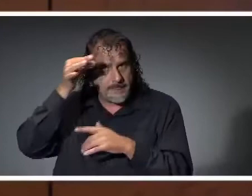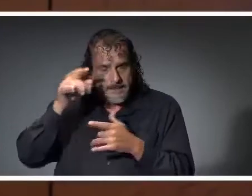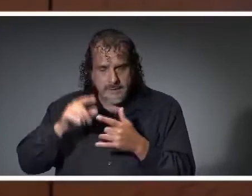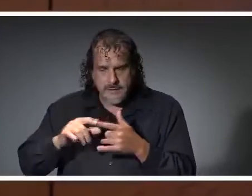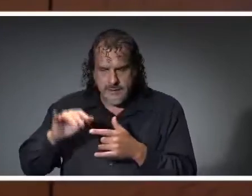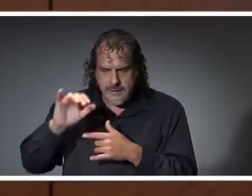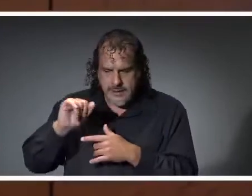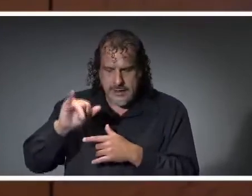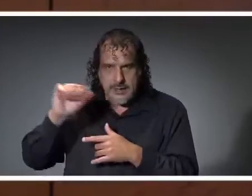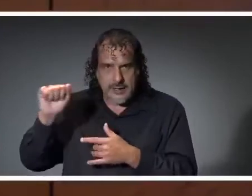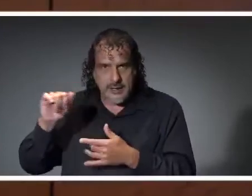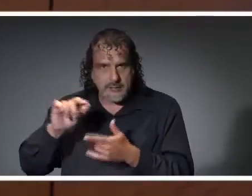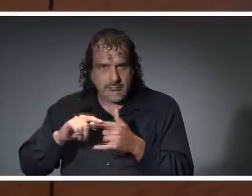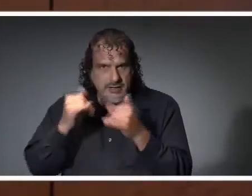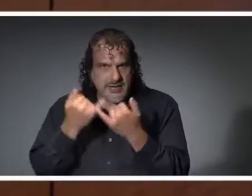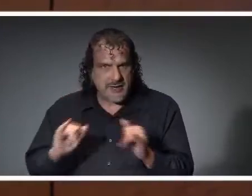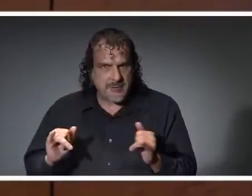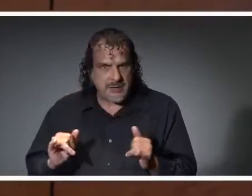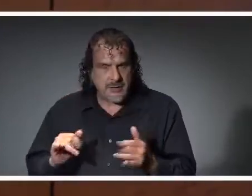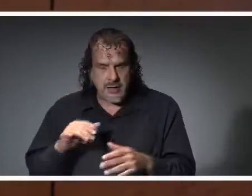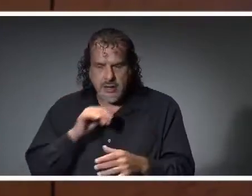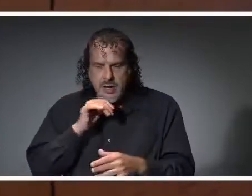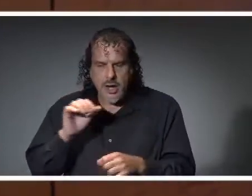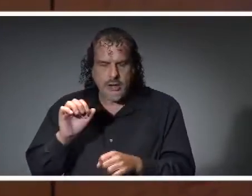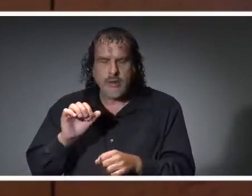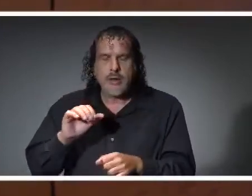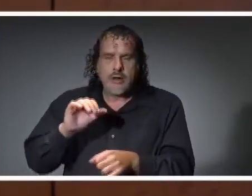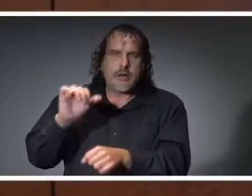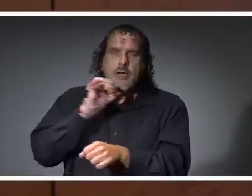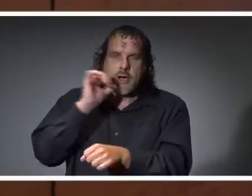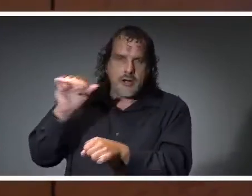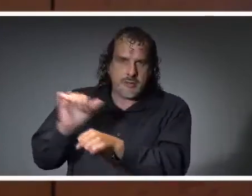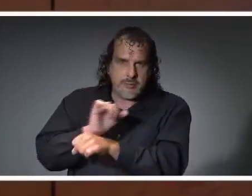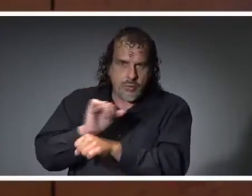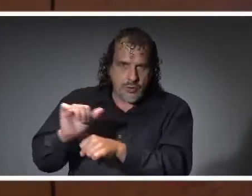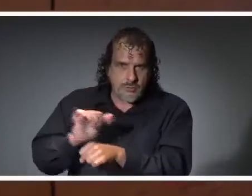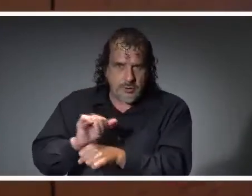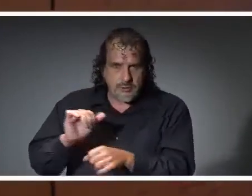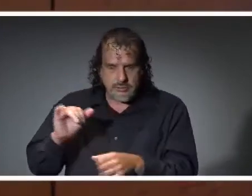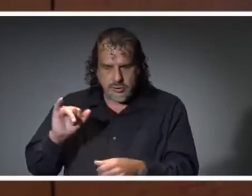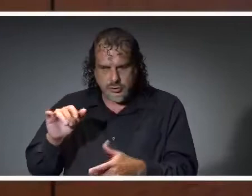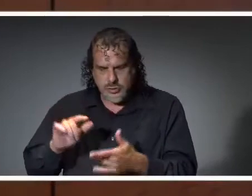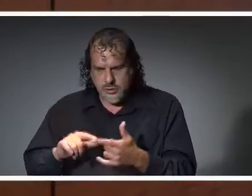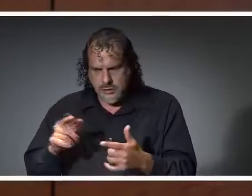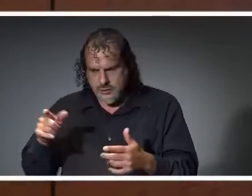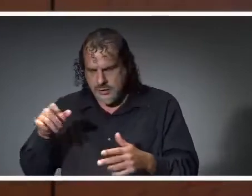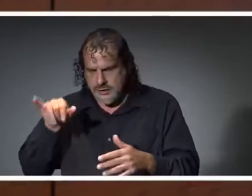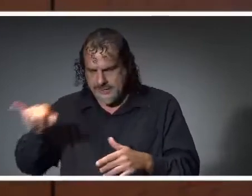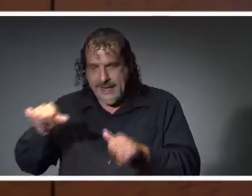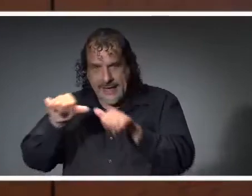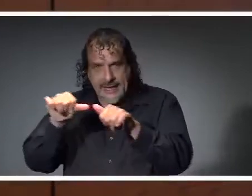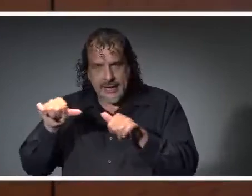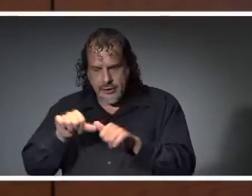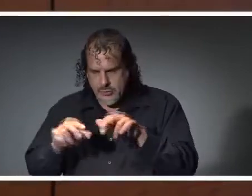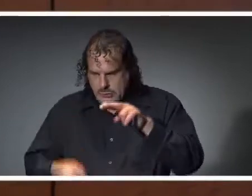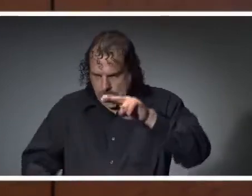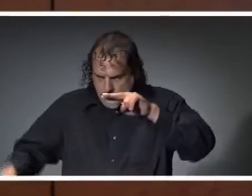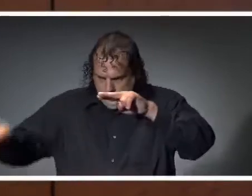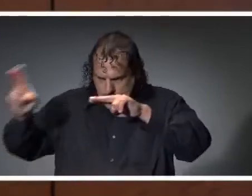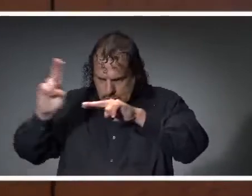the unemployment piece. And unemployment for that period of time rose, I believe, and I'm trying to go back, somewhere